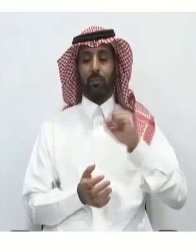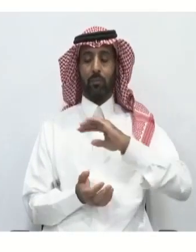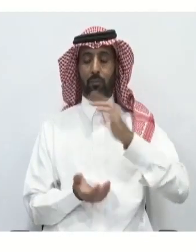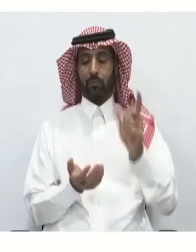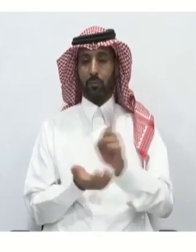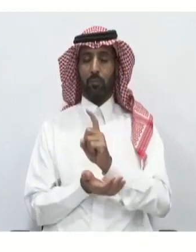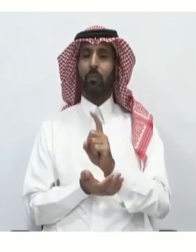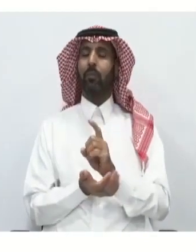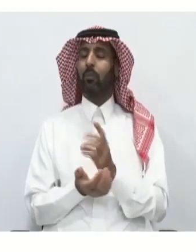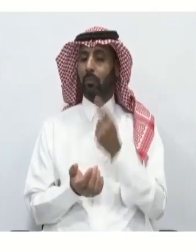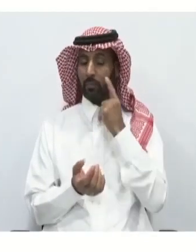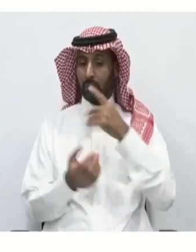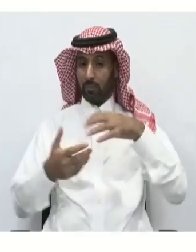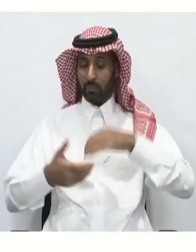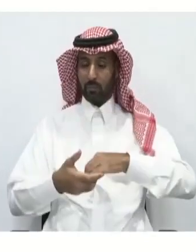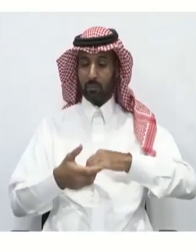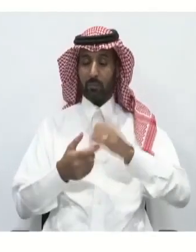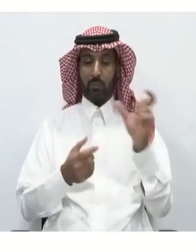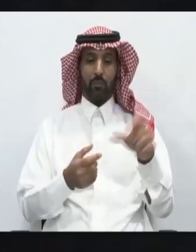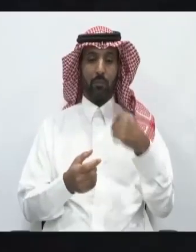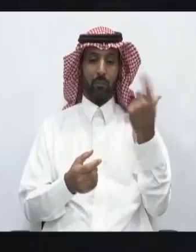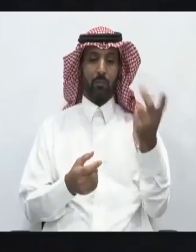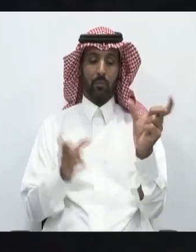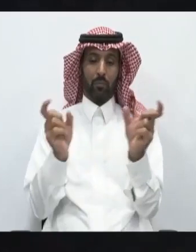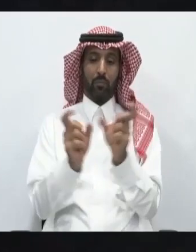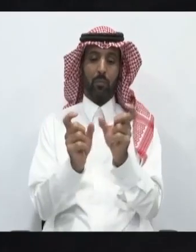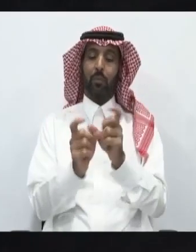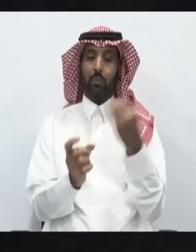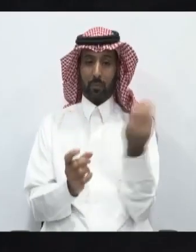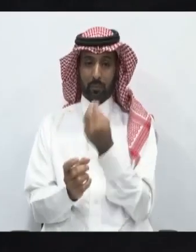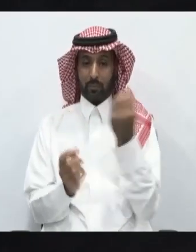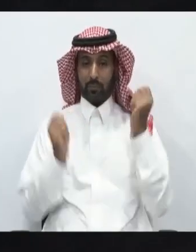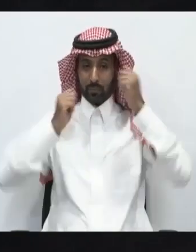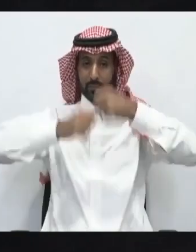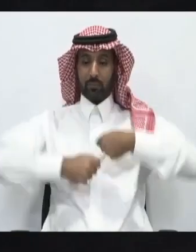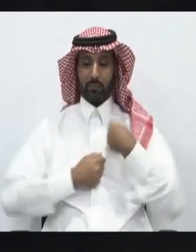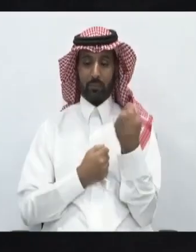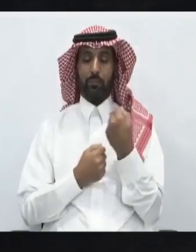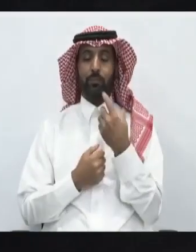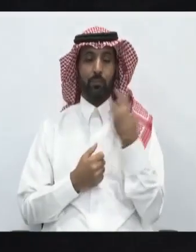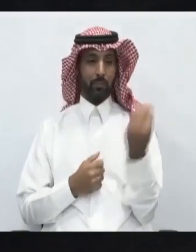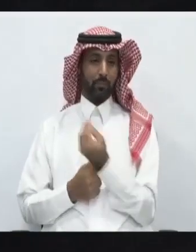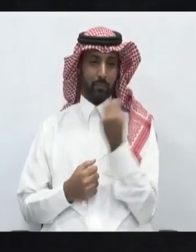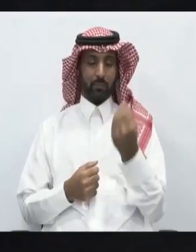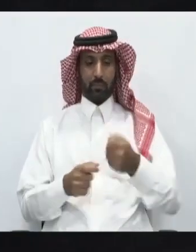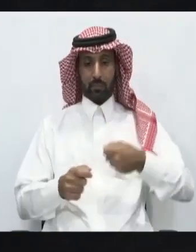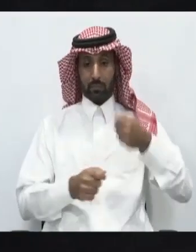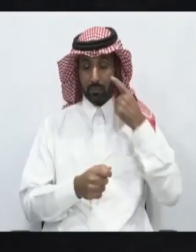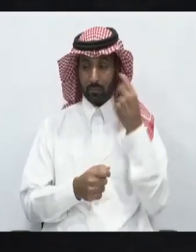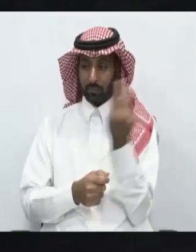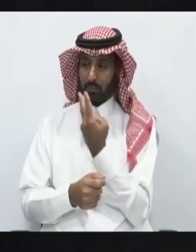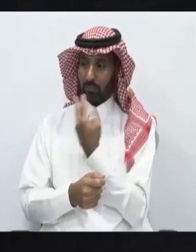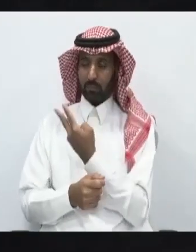the environment. So when you connect it with the word tourism, so it means that you're going touring with something linked